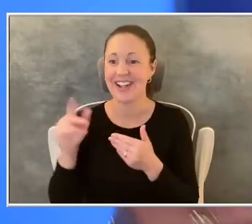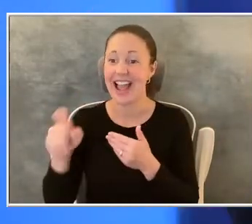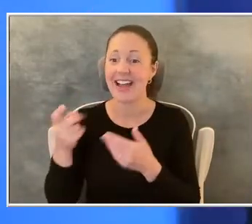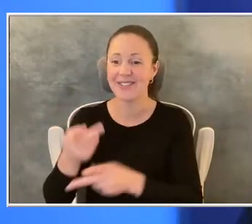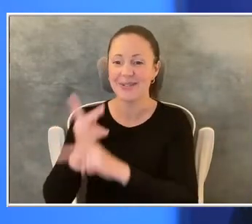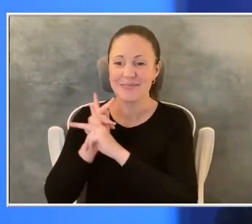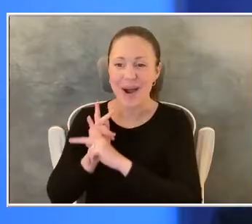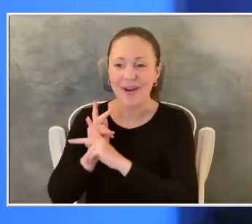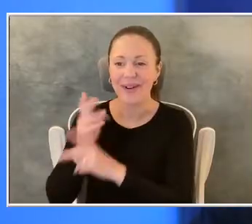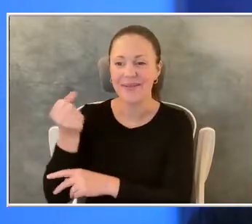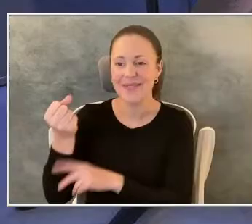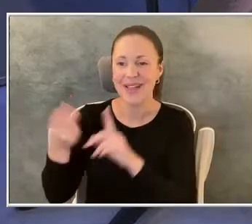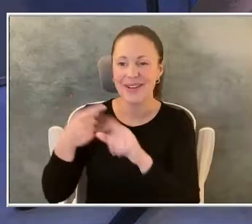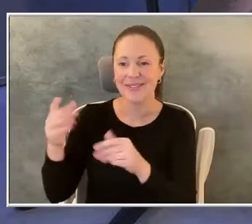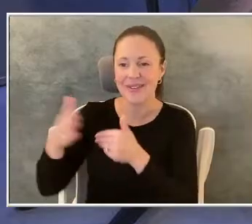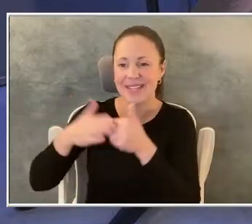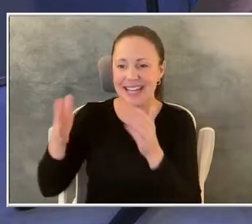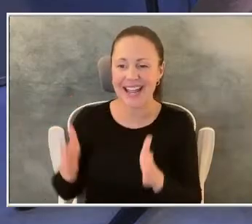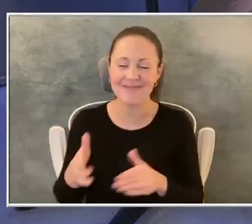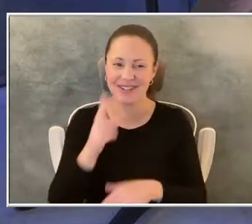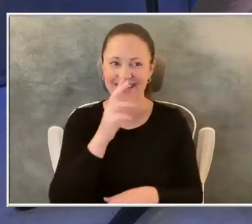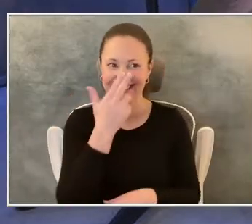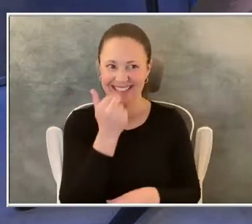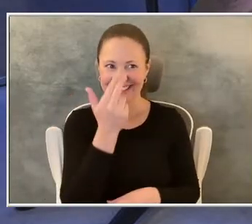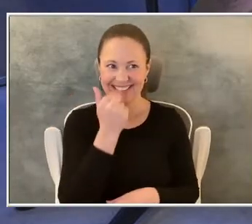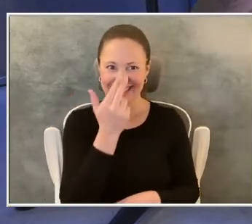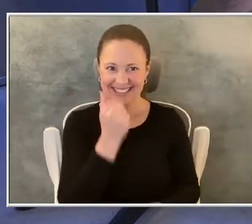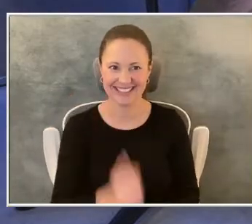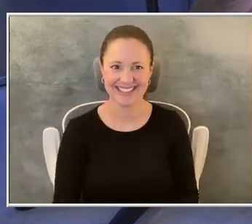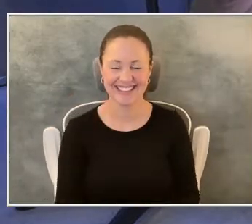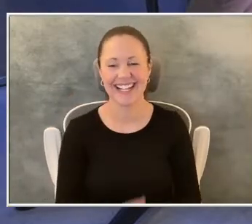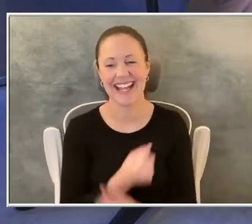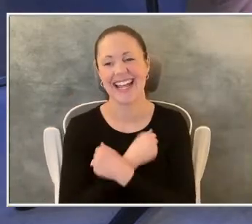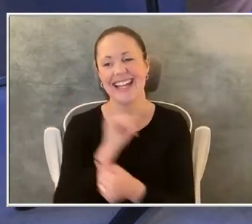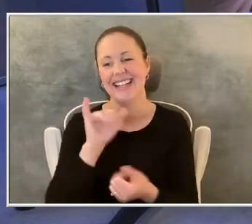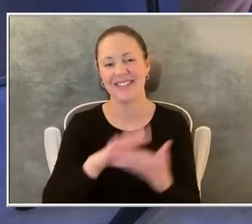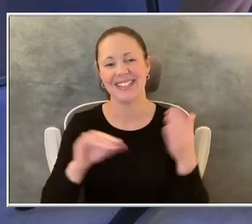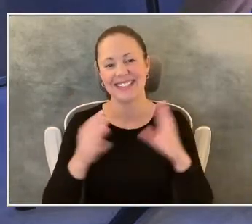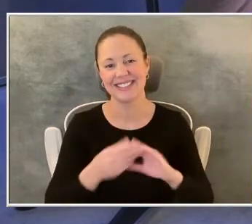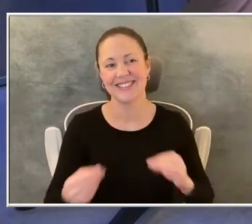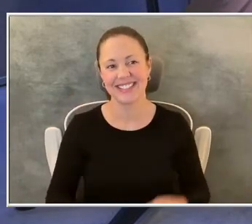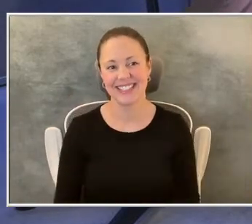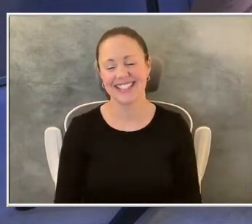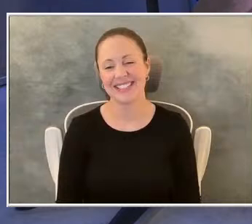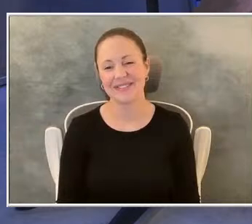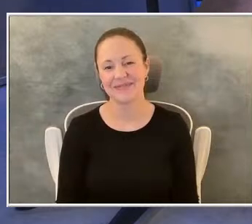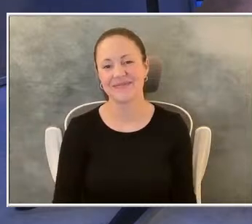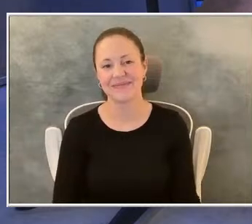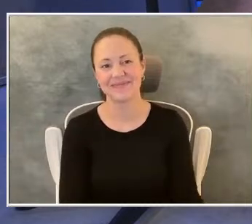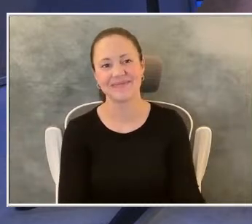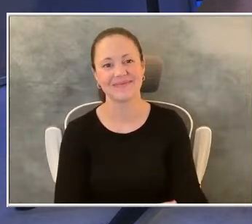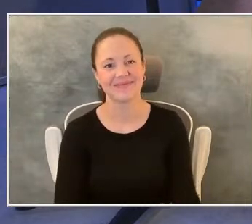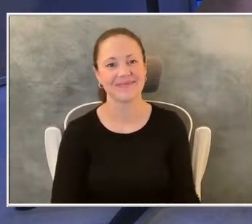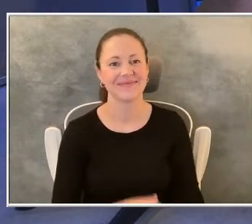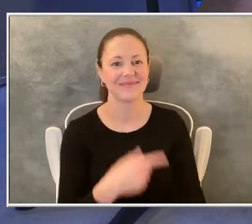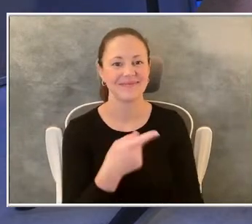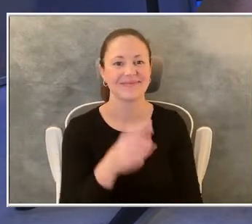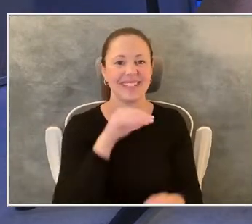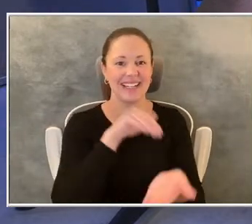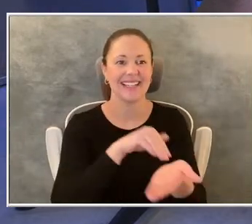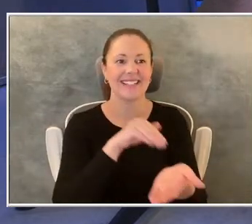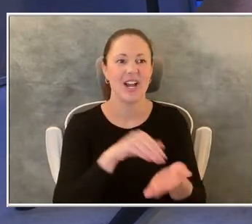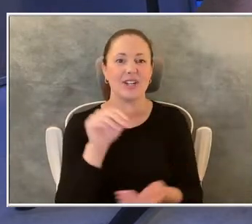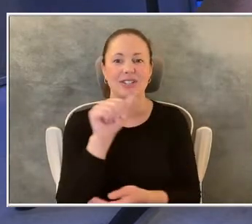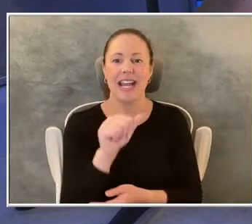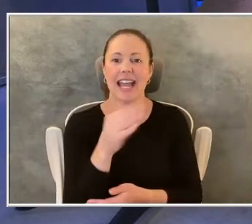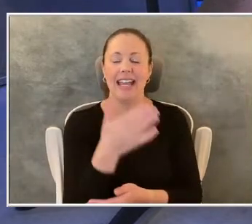It's not right. Yeah. That is classic. I Right. love that Right. story. So, well, Right. thank you. Let's go around. Dr. A, thank